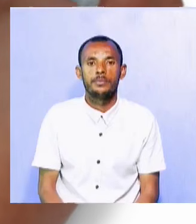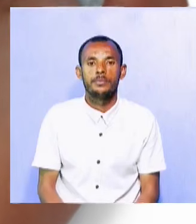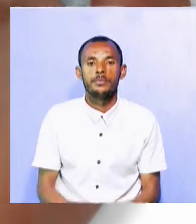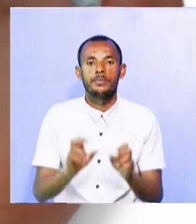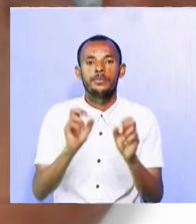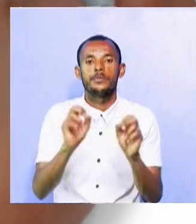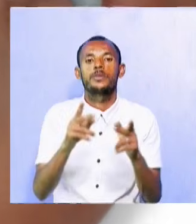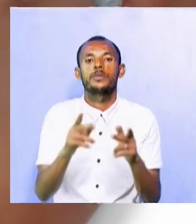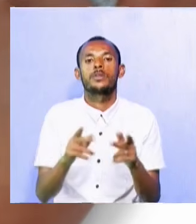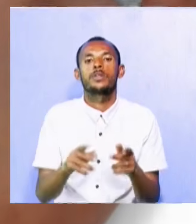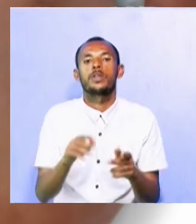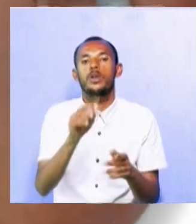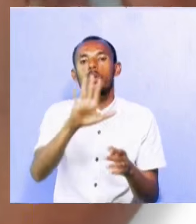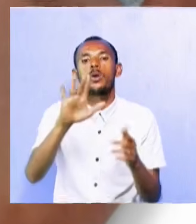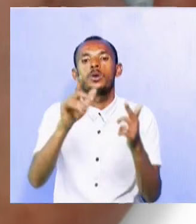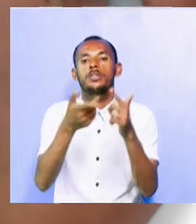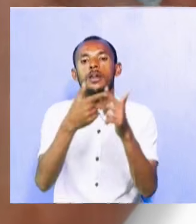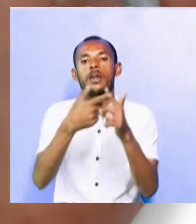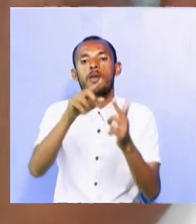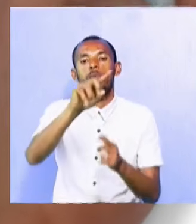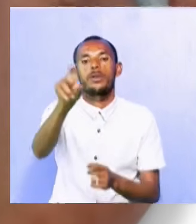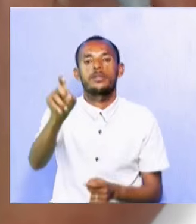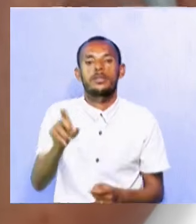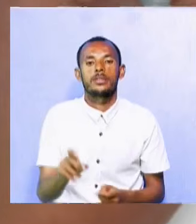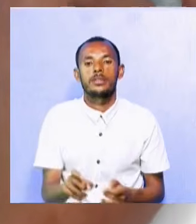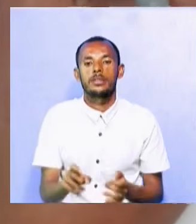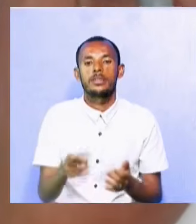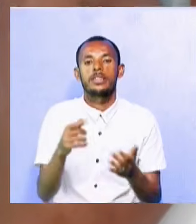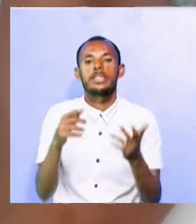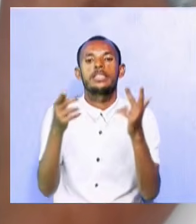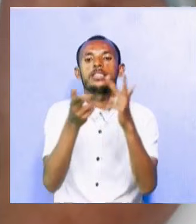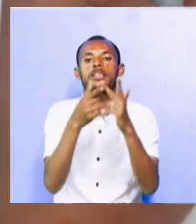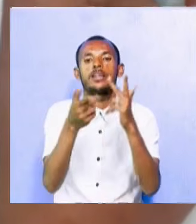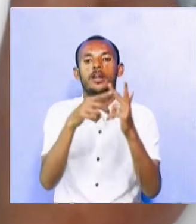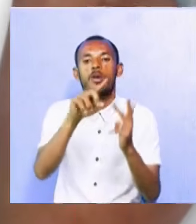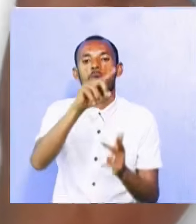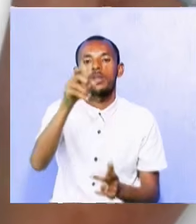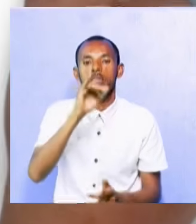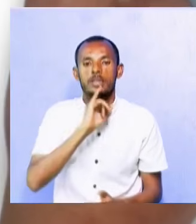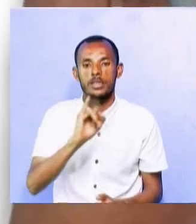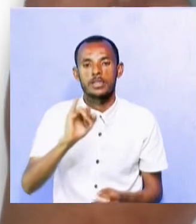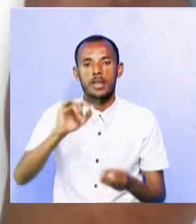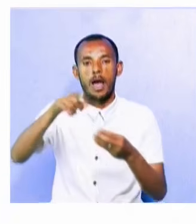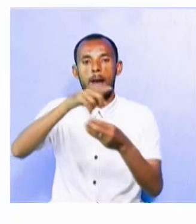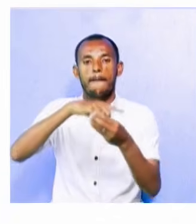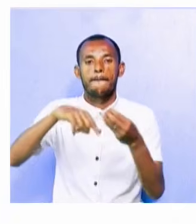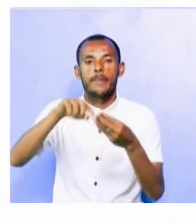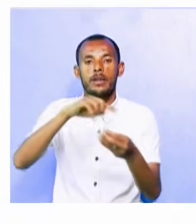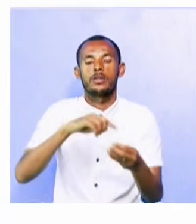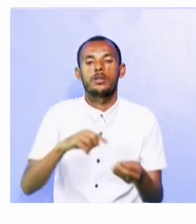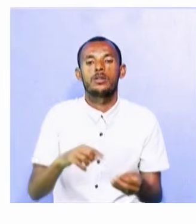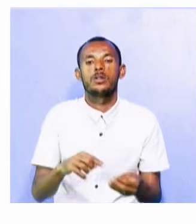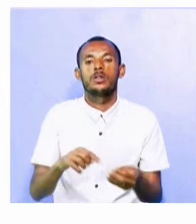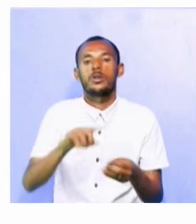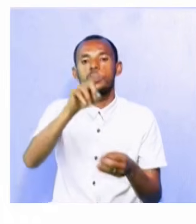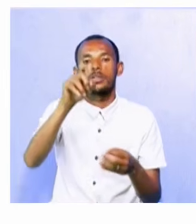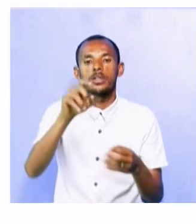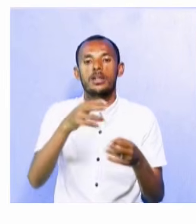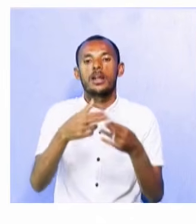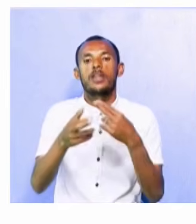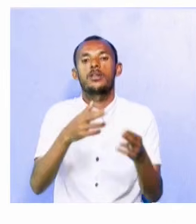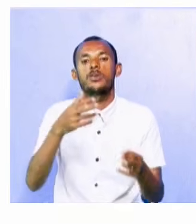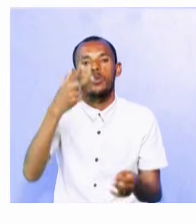Okay, this is your second question. The third one is about a question related with a